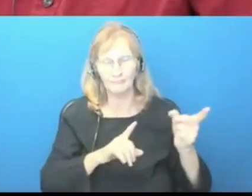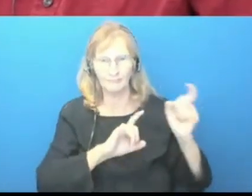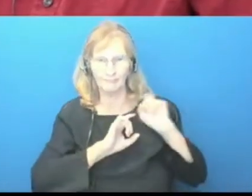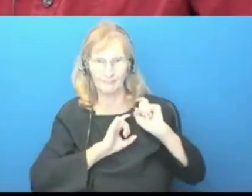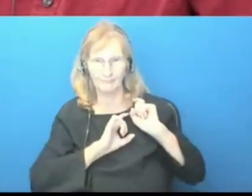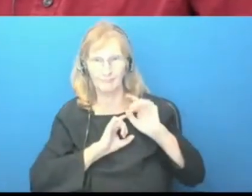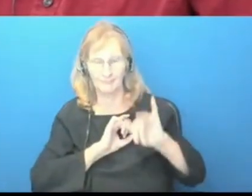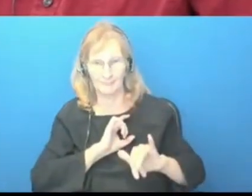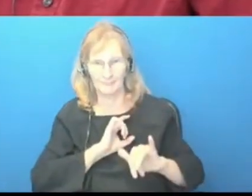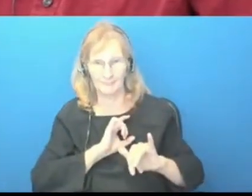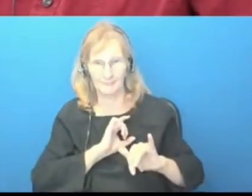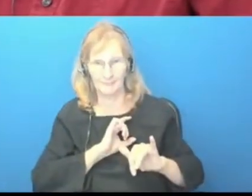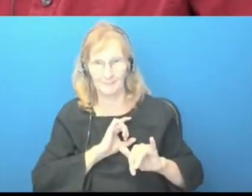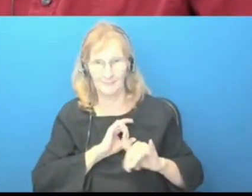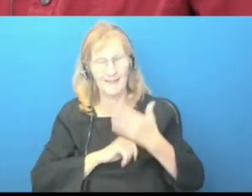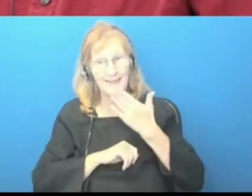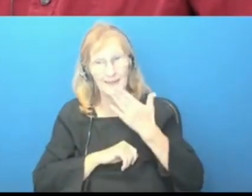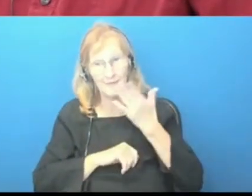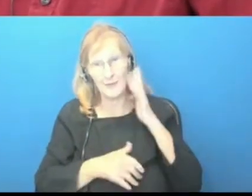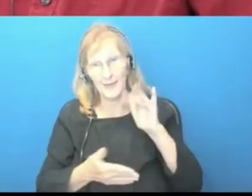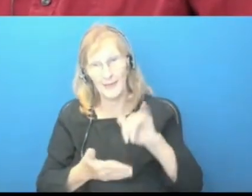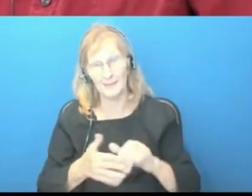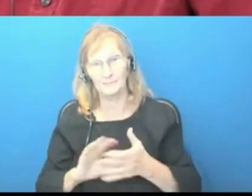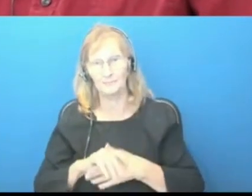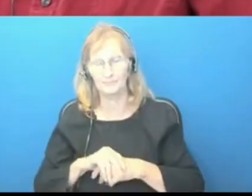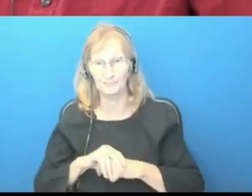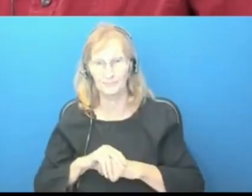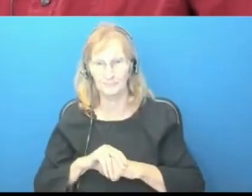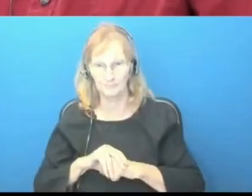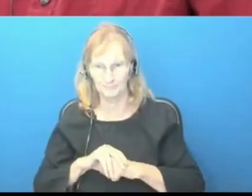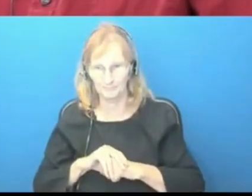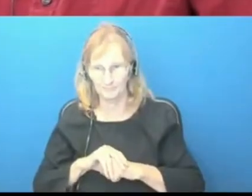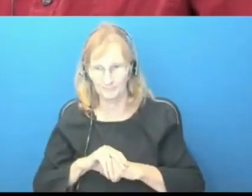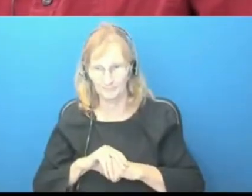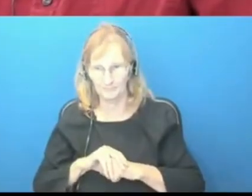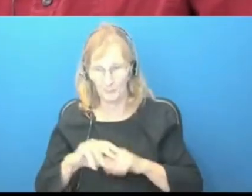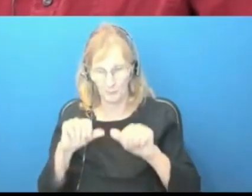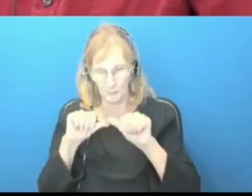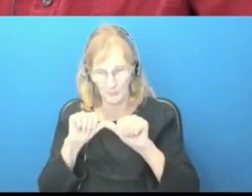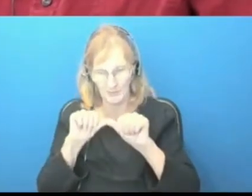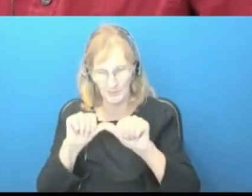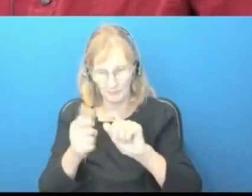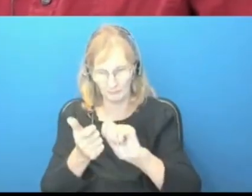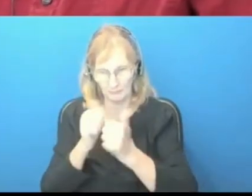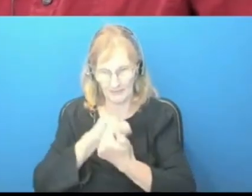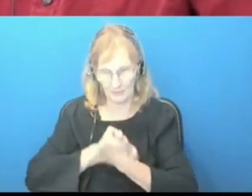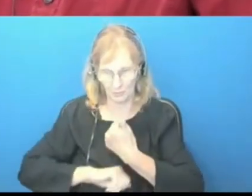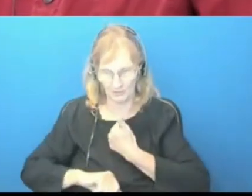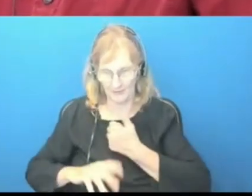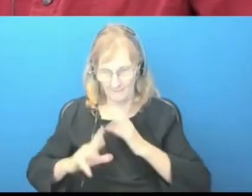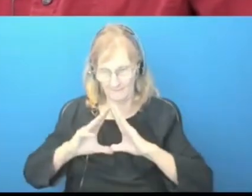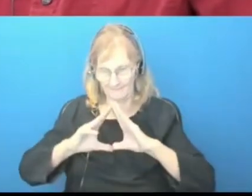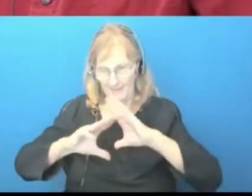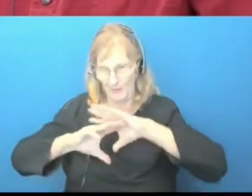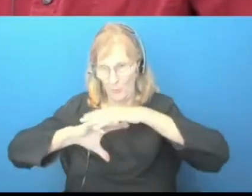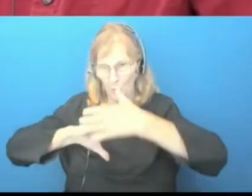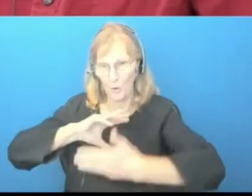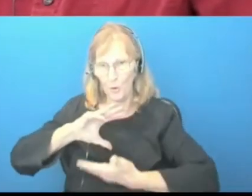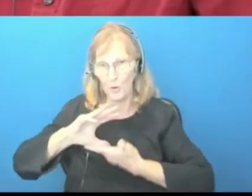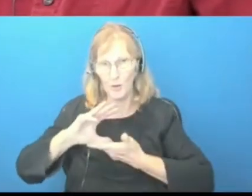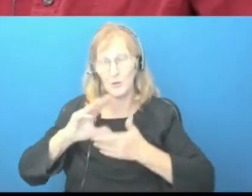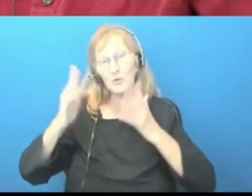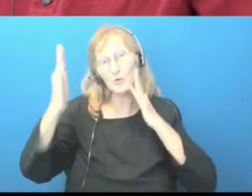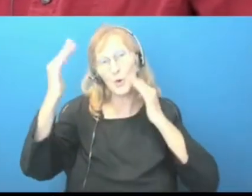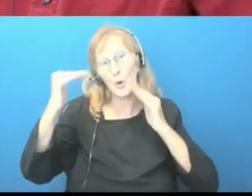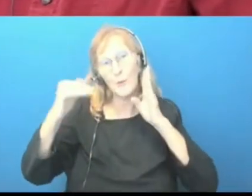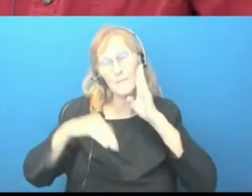that. So as we continue to transform ourselves and the world around us, what are your hopes for the